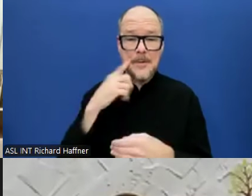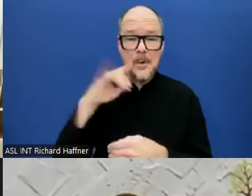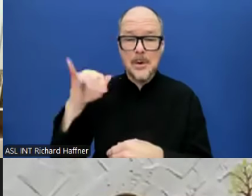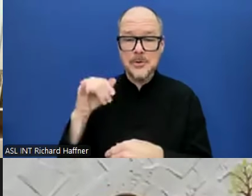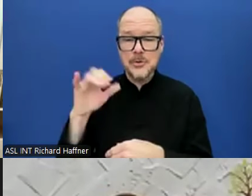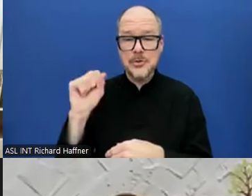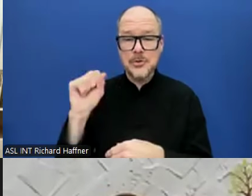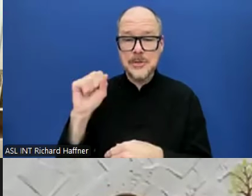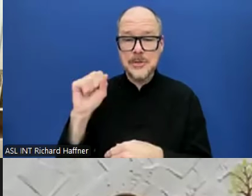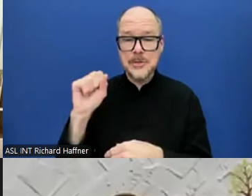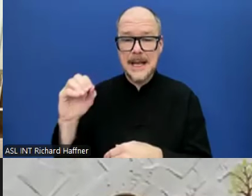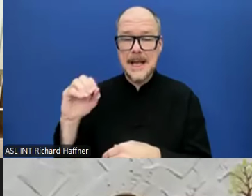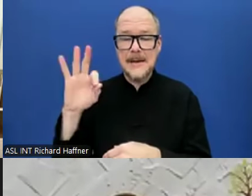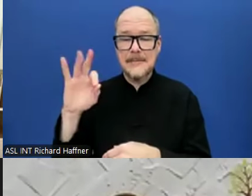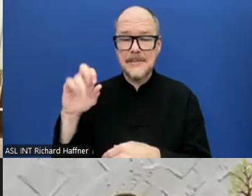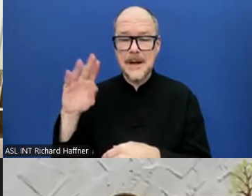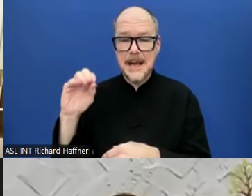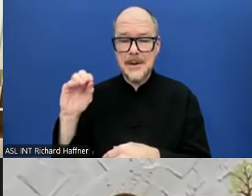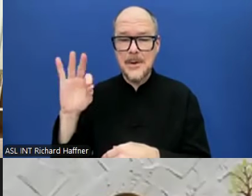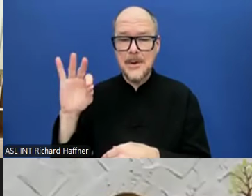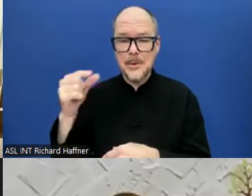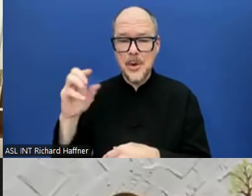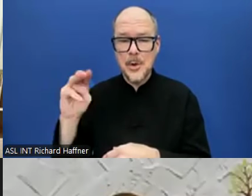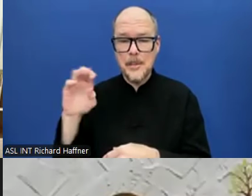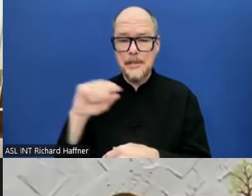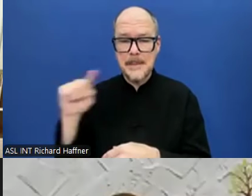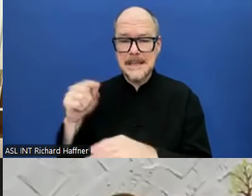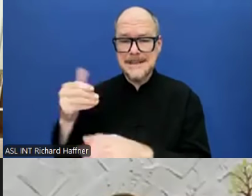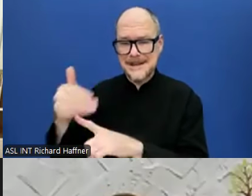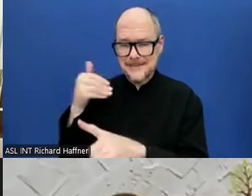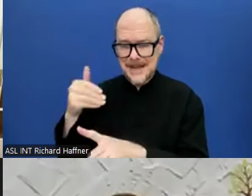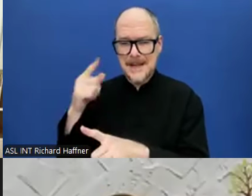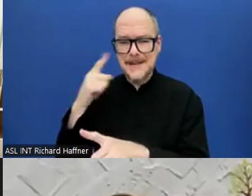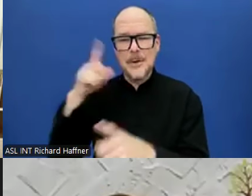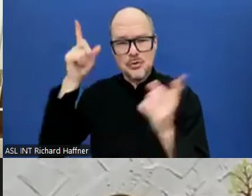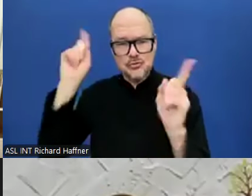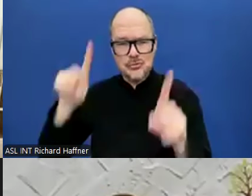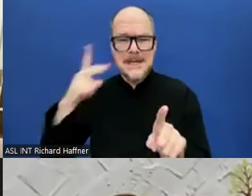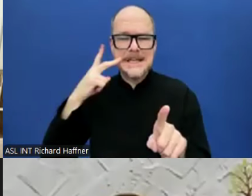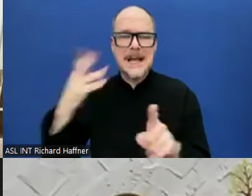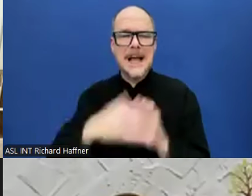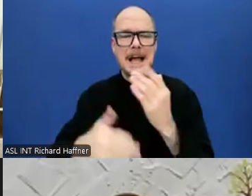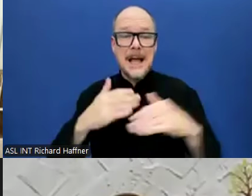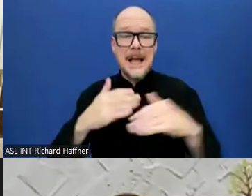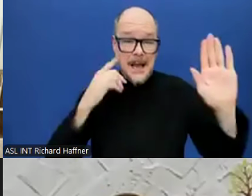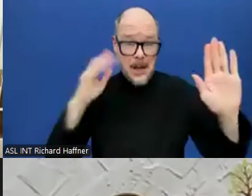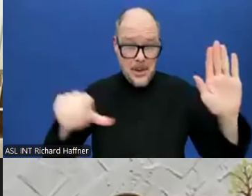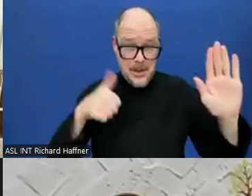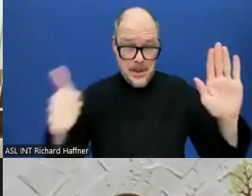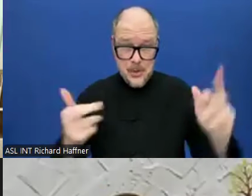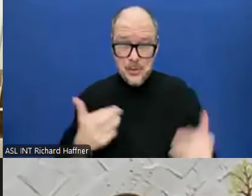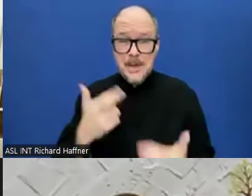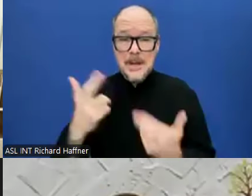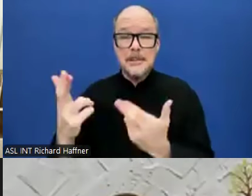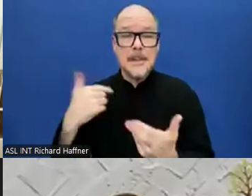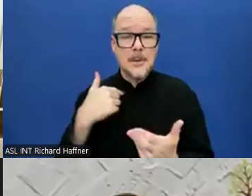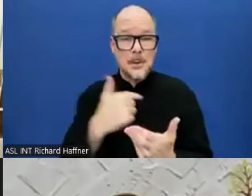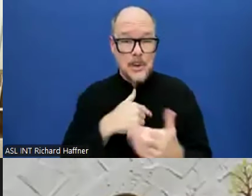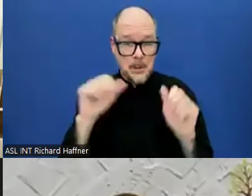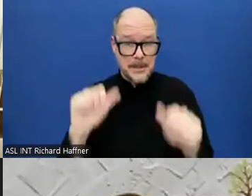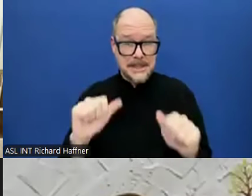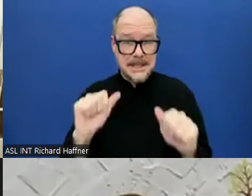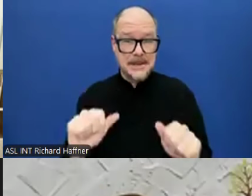Fernando Gomez, and it's for agreeing to be this subcommittee. I see hands. I know there was another recommendation that we were going to potentially